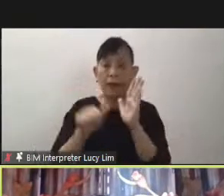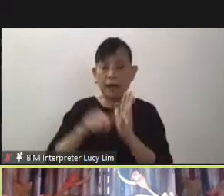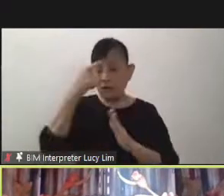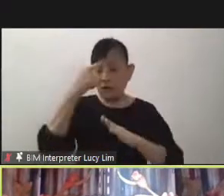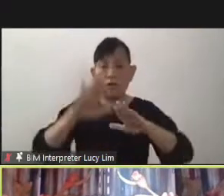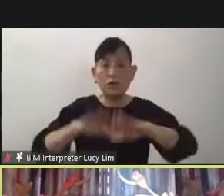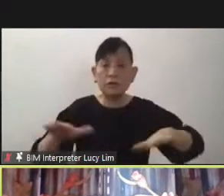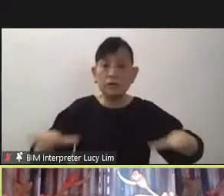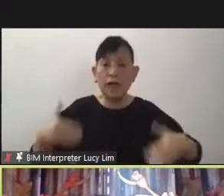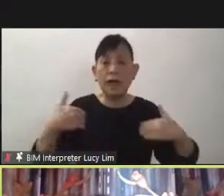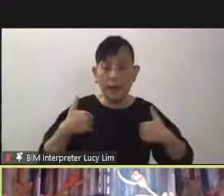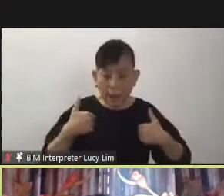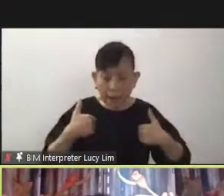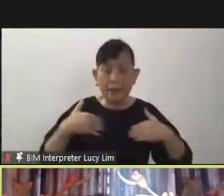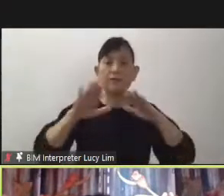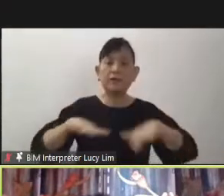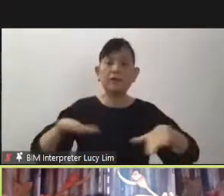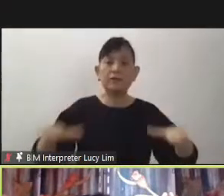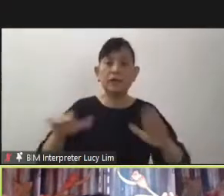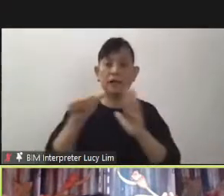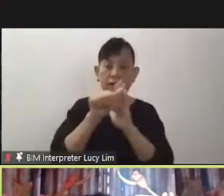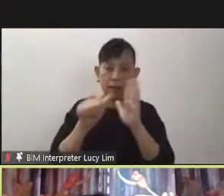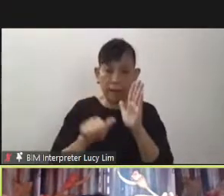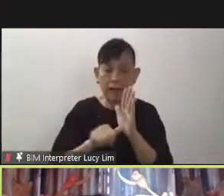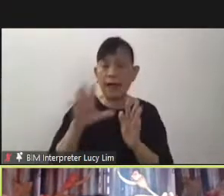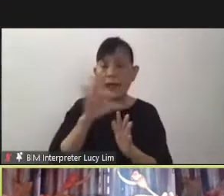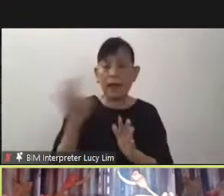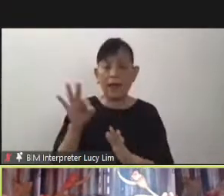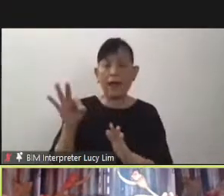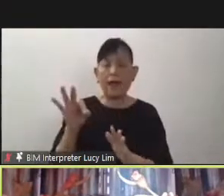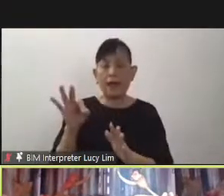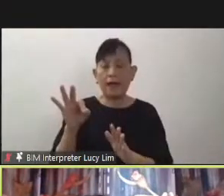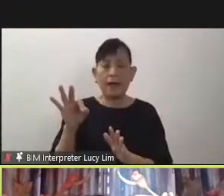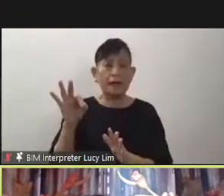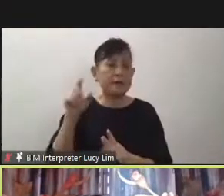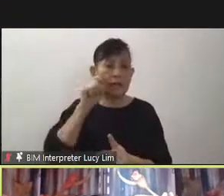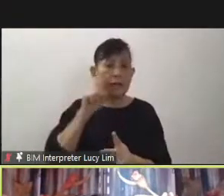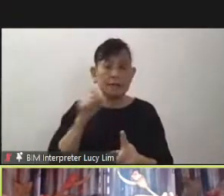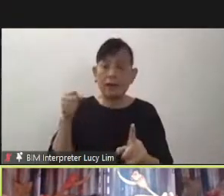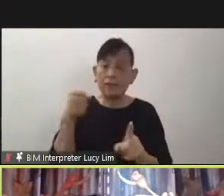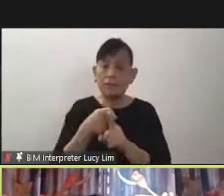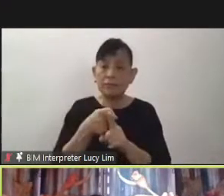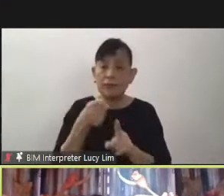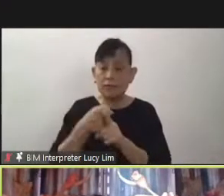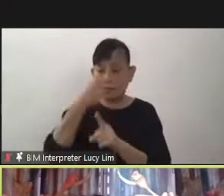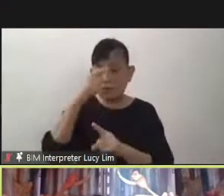Child Act, Sexual Offences Against Children Act. And in terms of penal code for